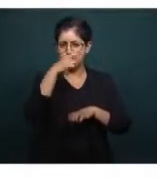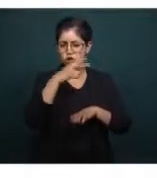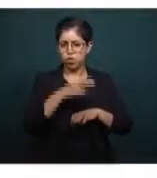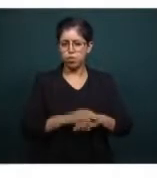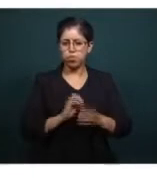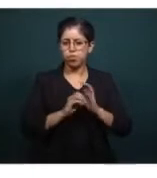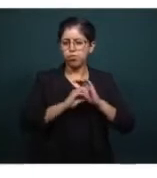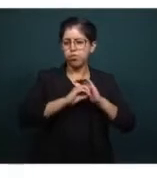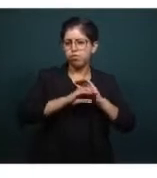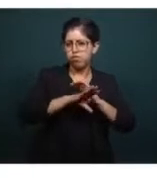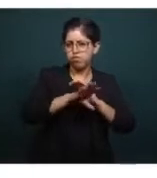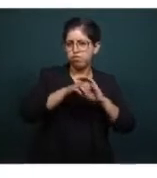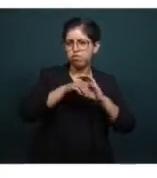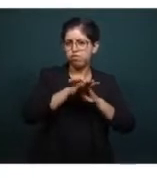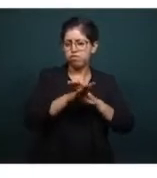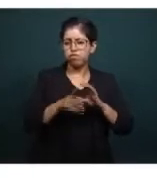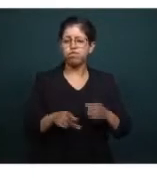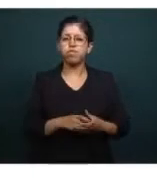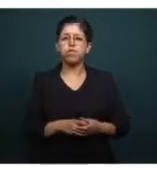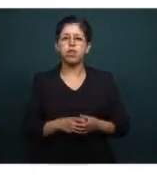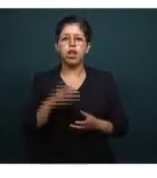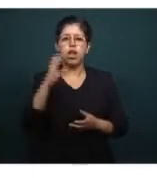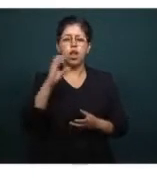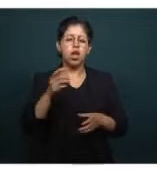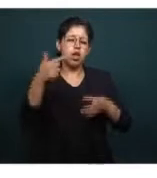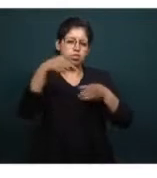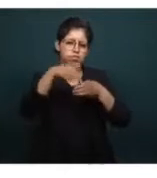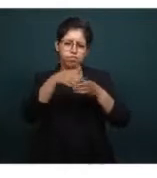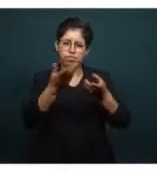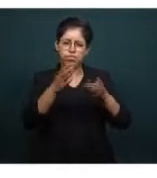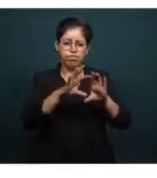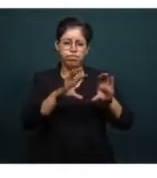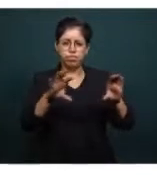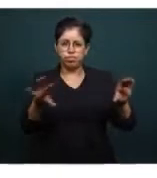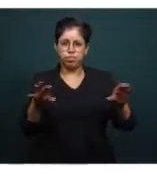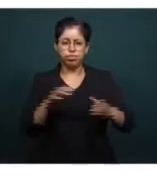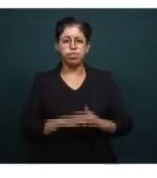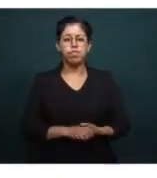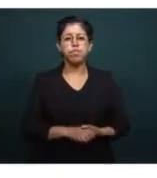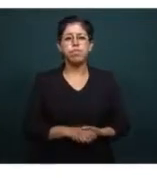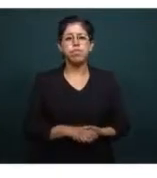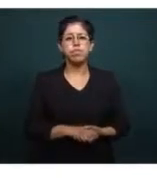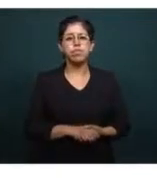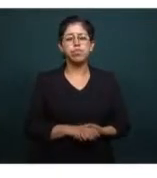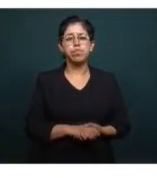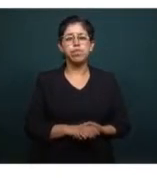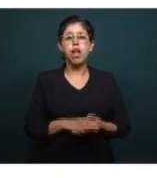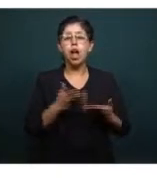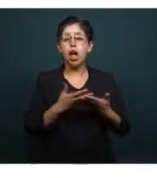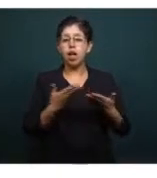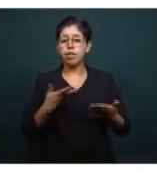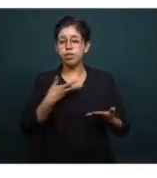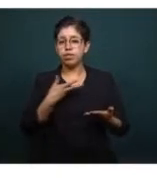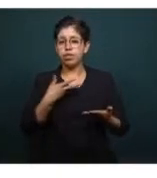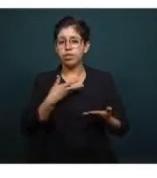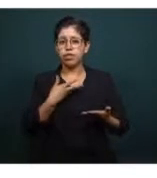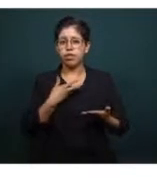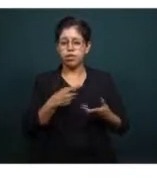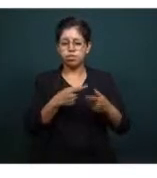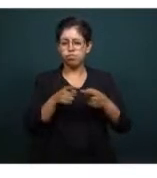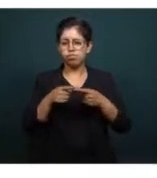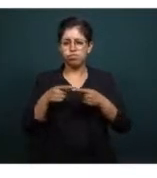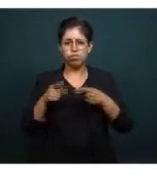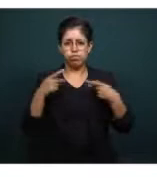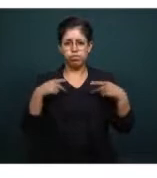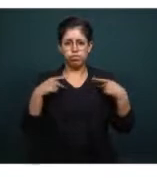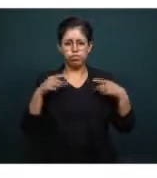in order to have enough combustible or gas. So you can see the 7 elements that